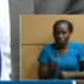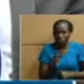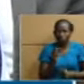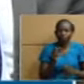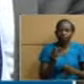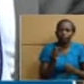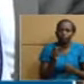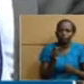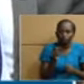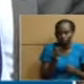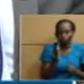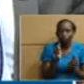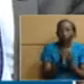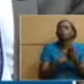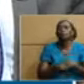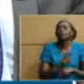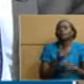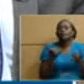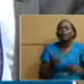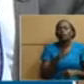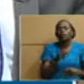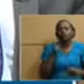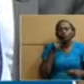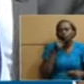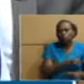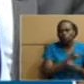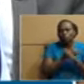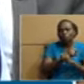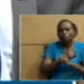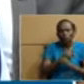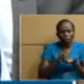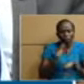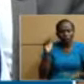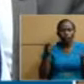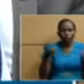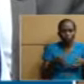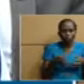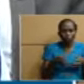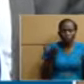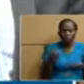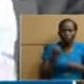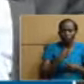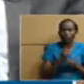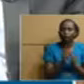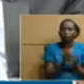disabilities. How do you look at this question of social protection, especially for the group that you work with and